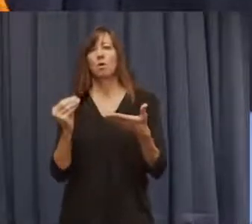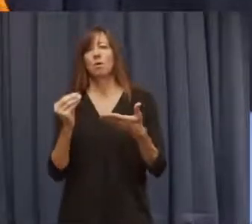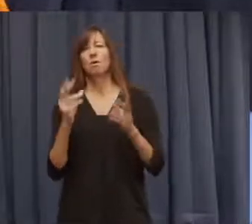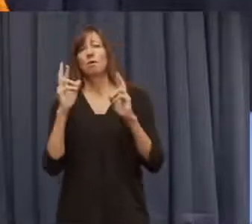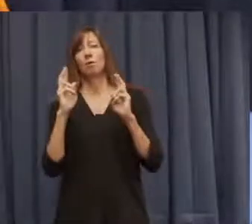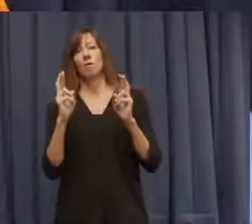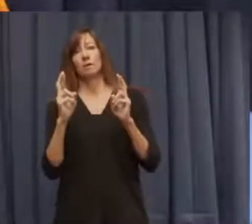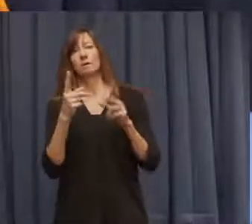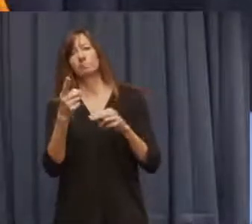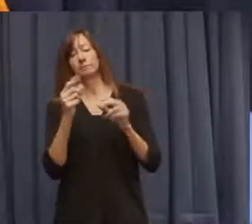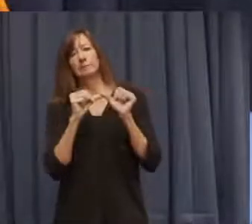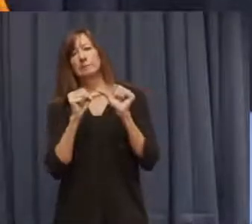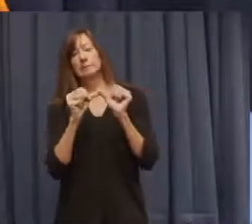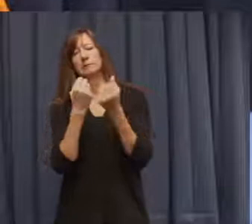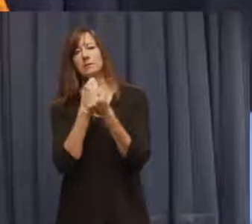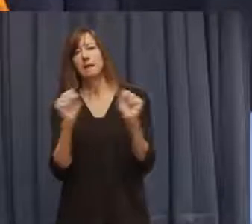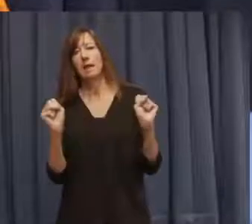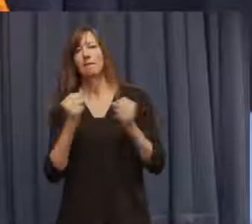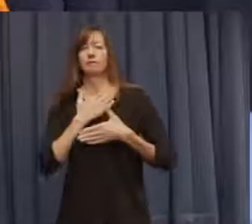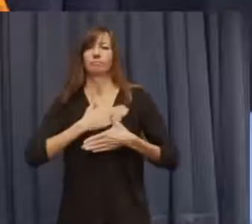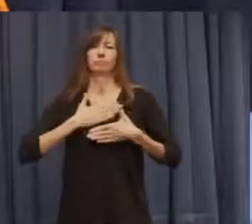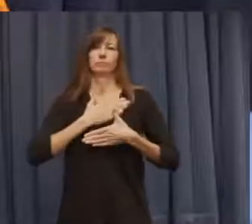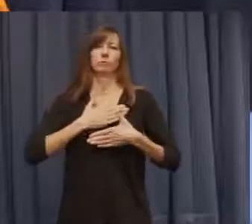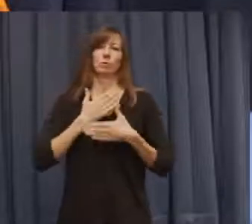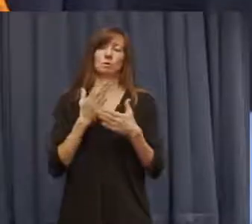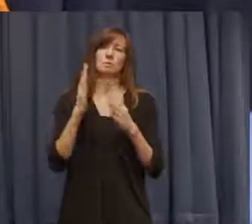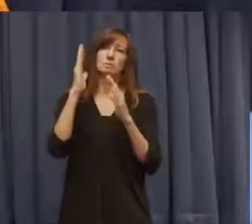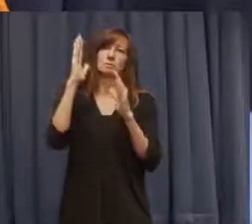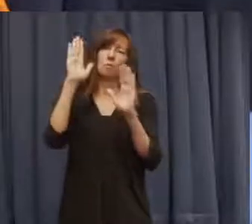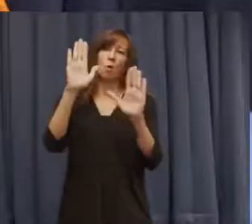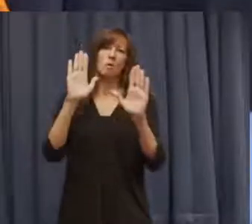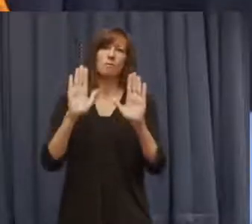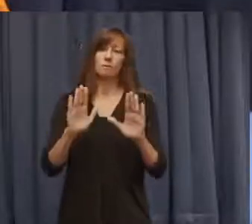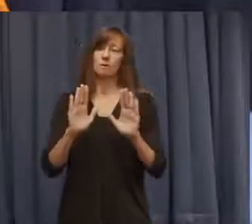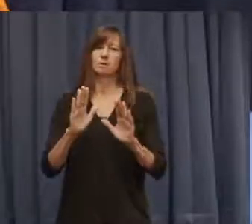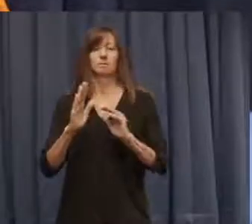weather. I know we definitely did that this weekend.